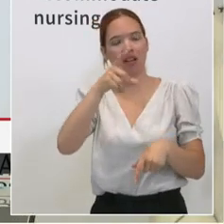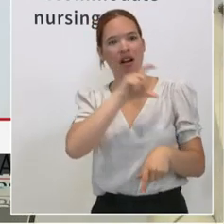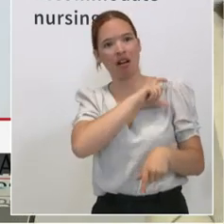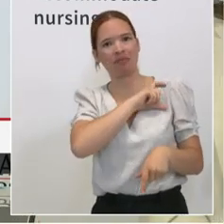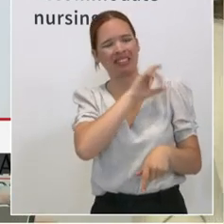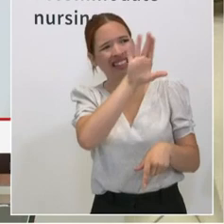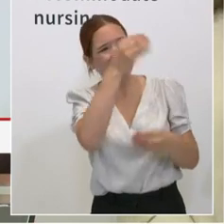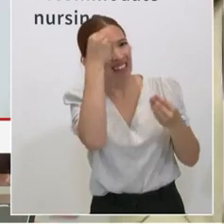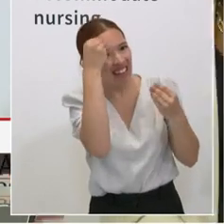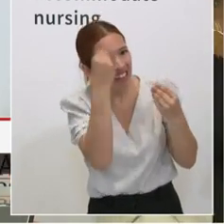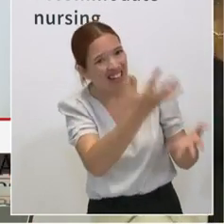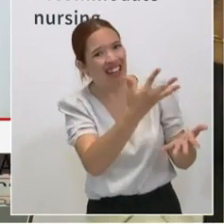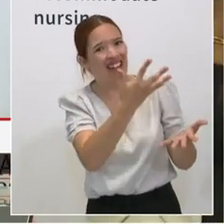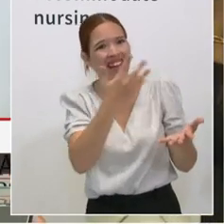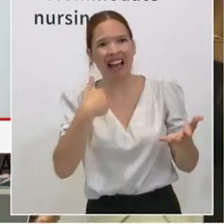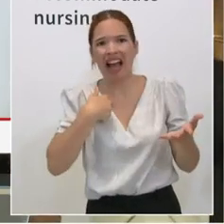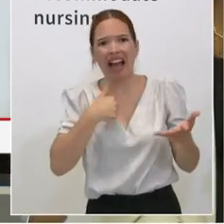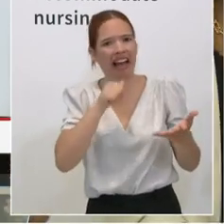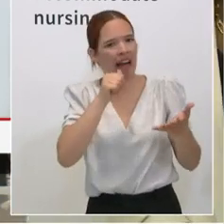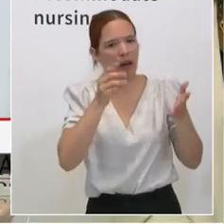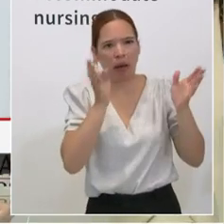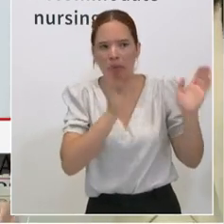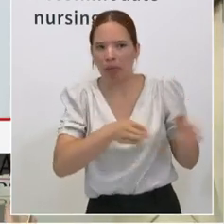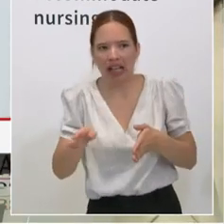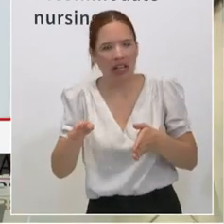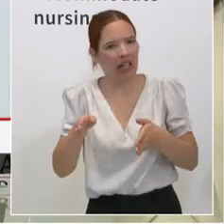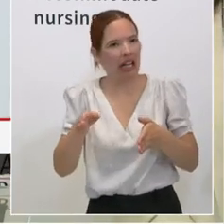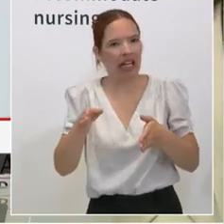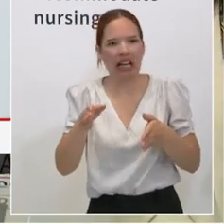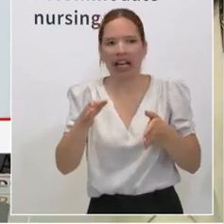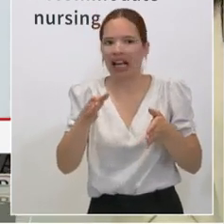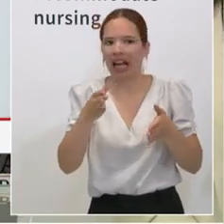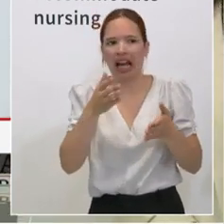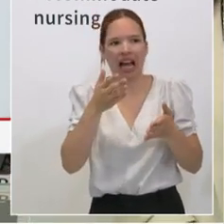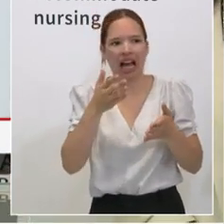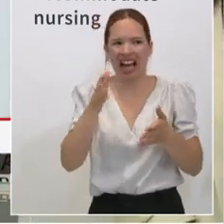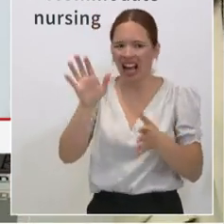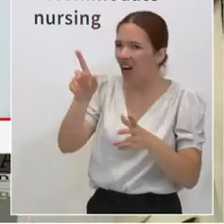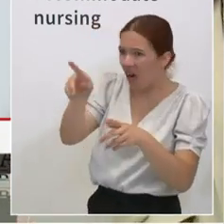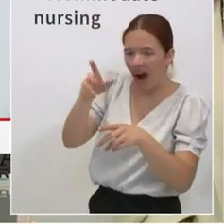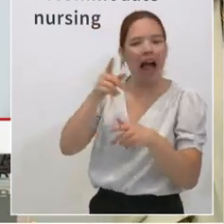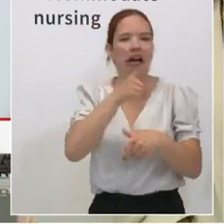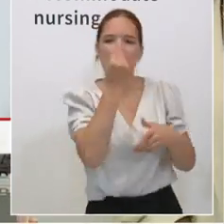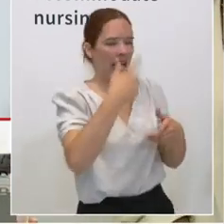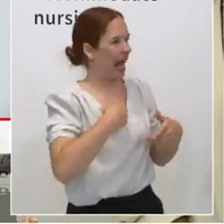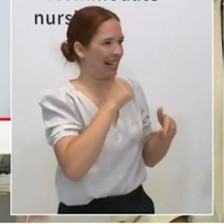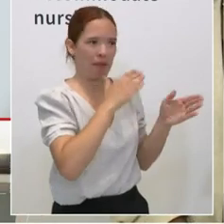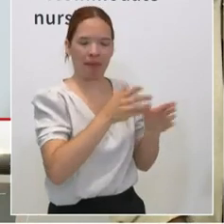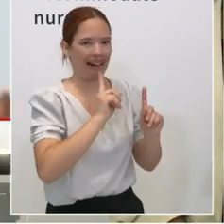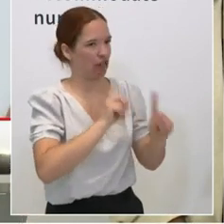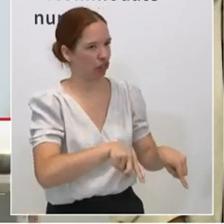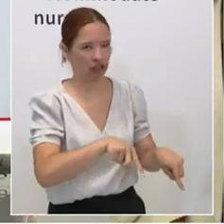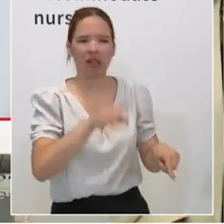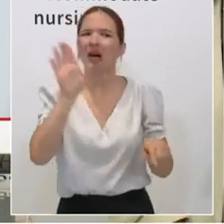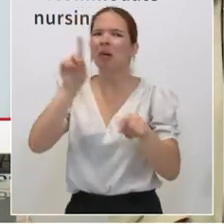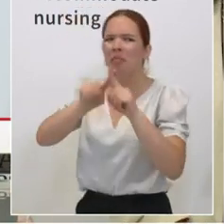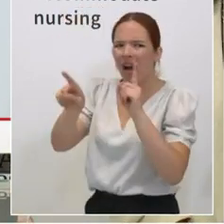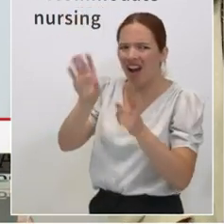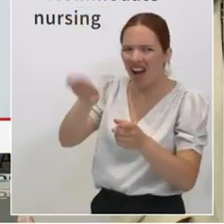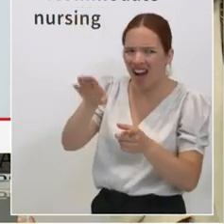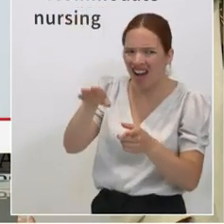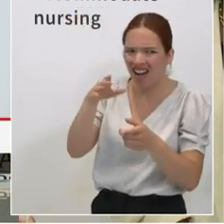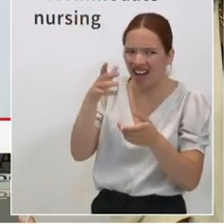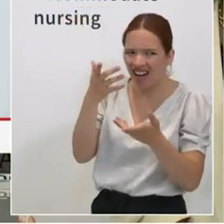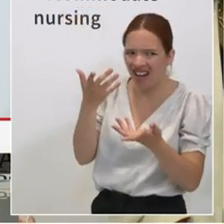in particular. I'm happy to come back to you, but I can't talk to you about it. I can talk to Susanna about that, schedule something? I just told you we can get you some